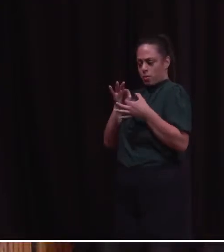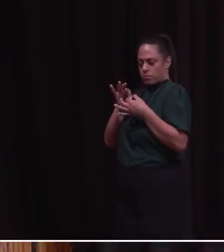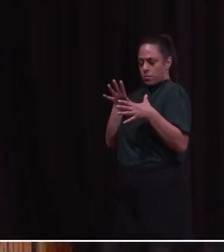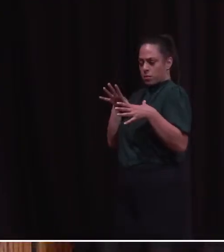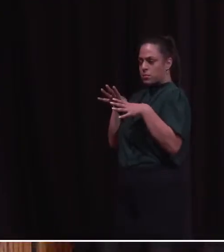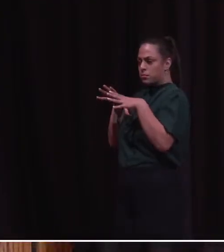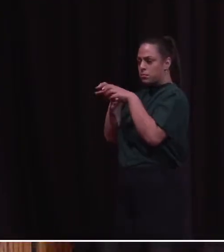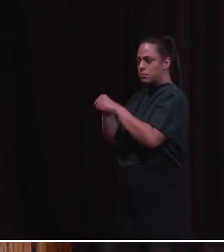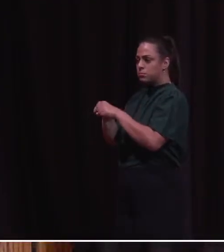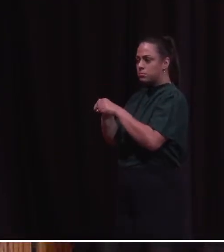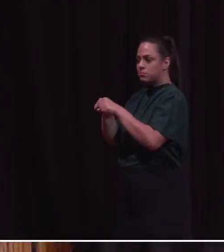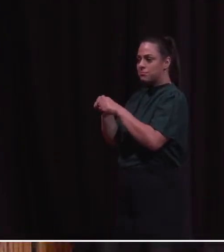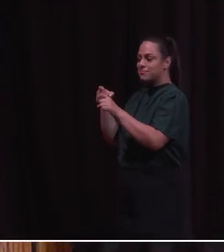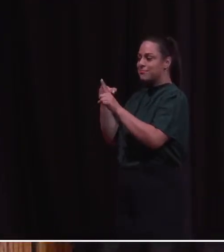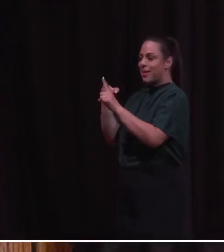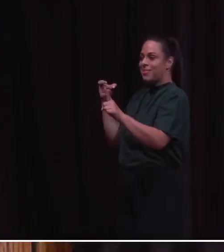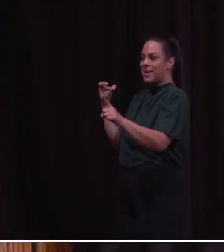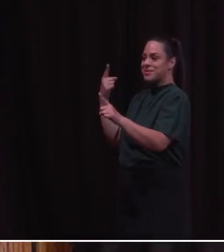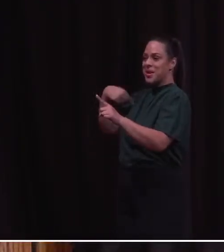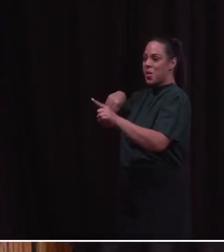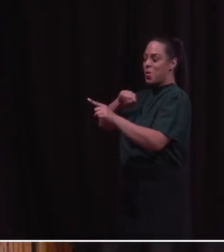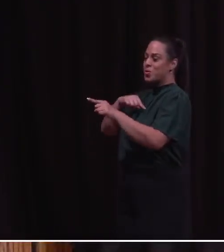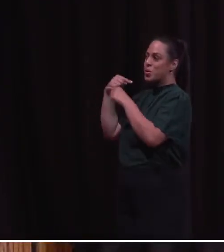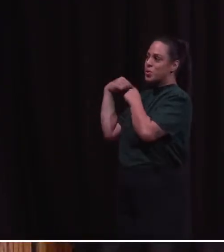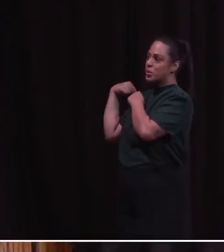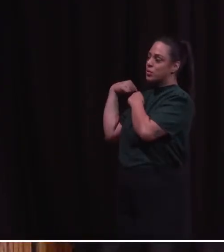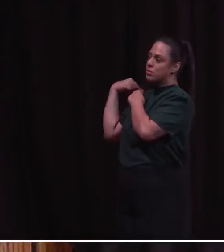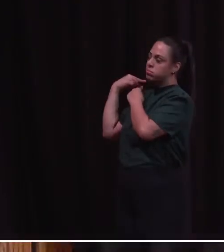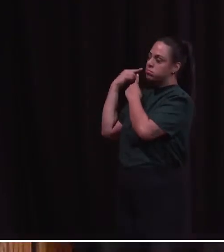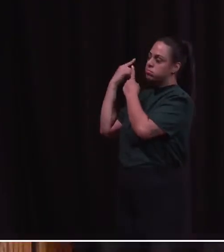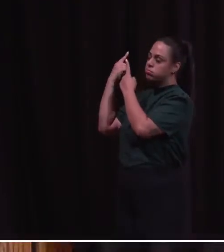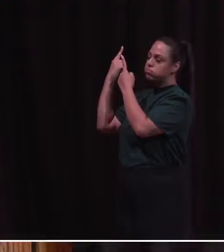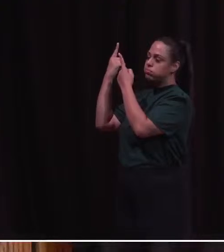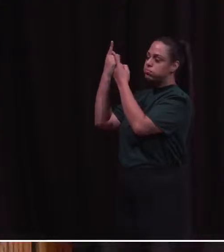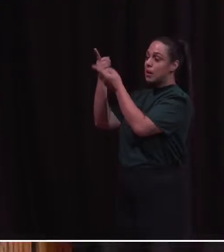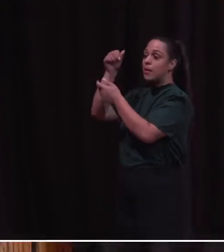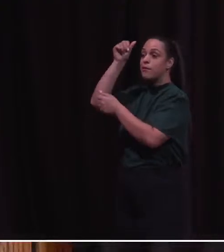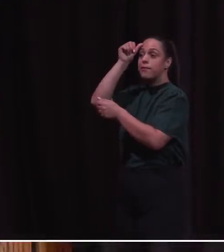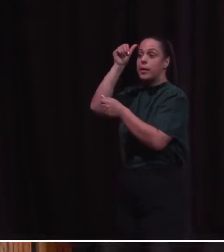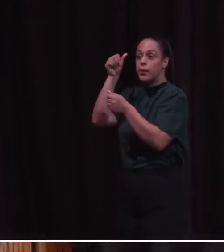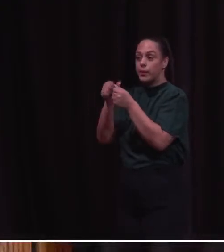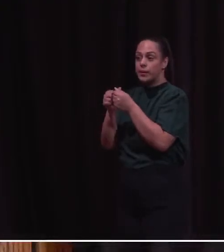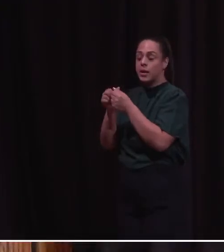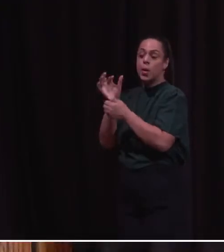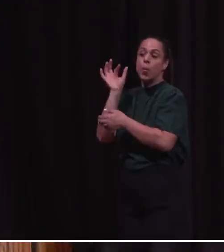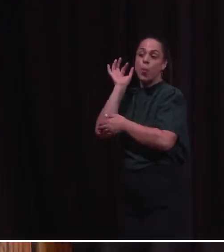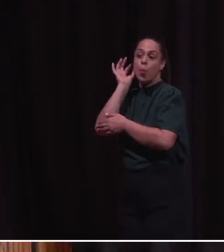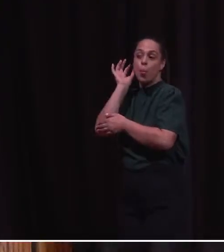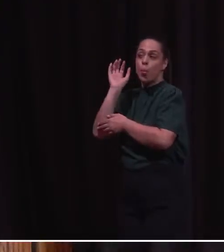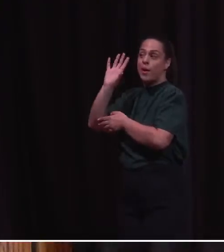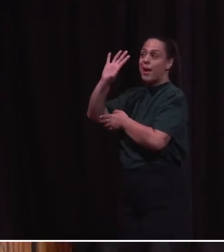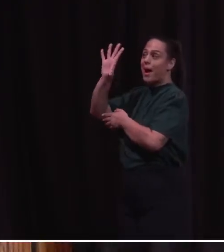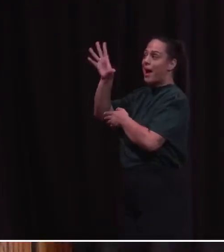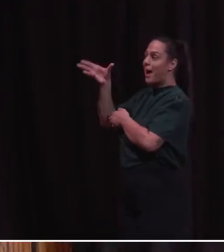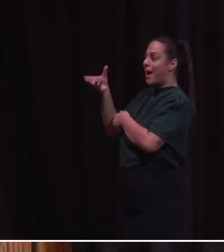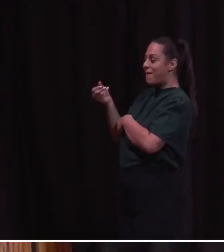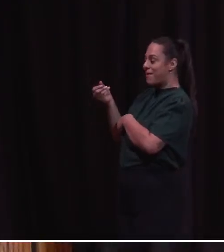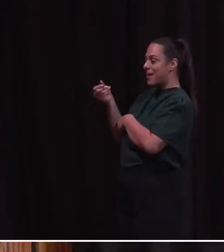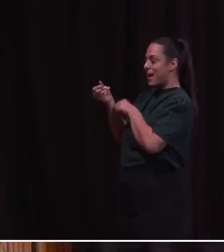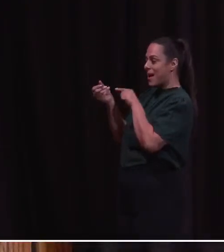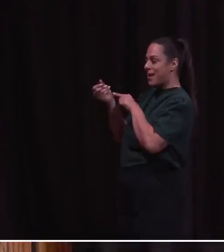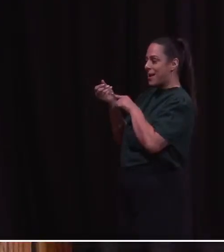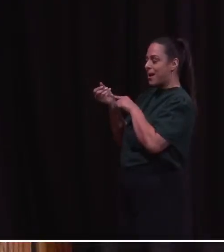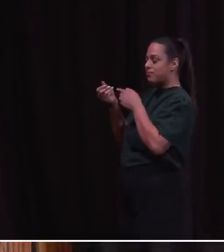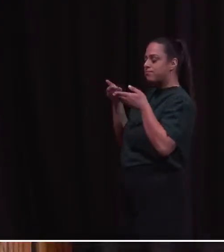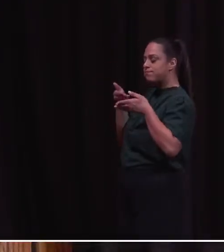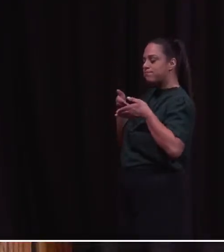forever? Remember, it was an African woman who gave birth to humanity. And as I like to